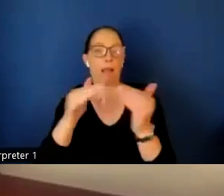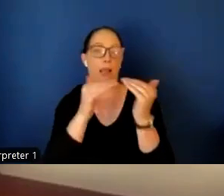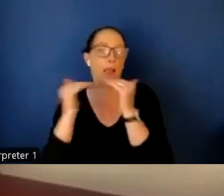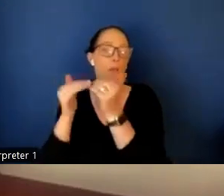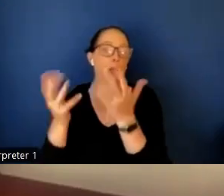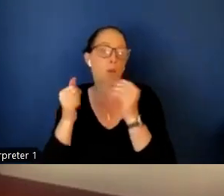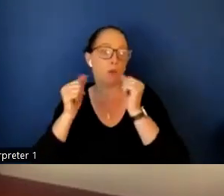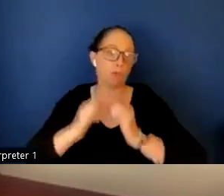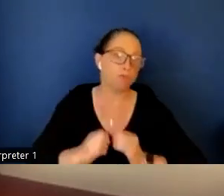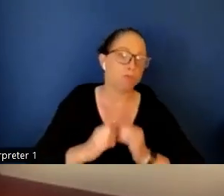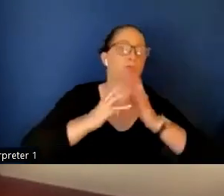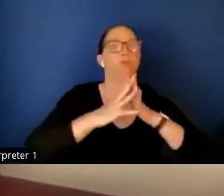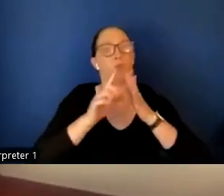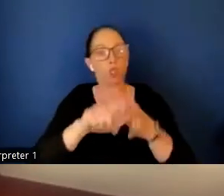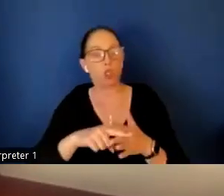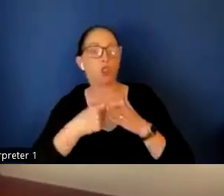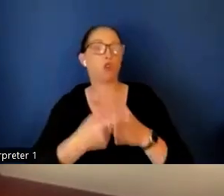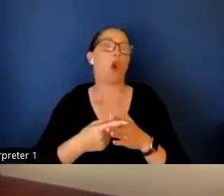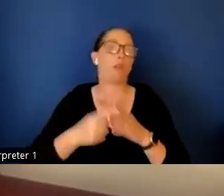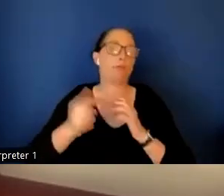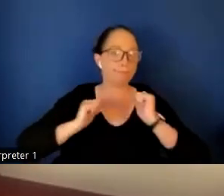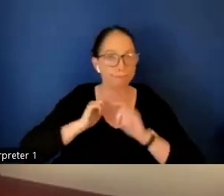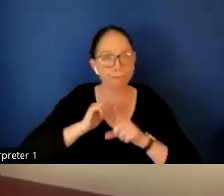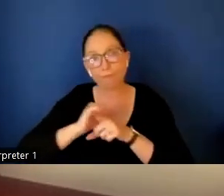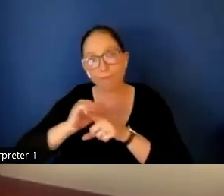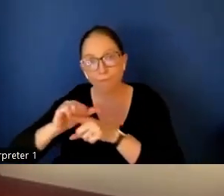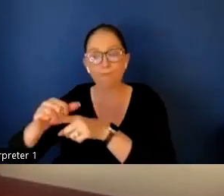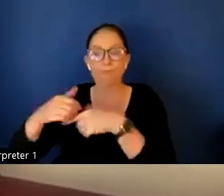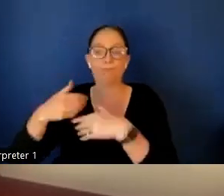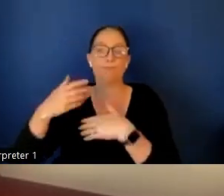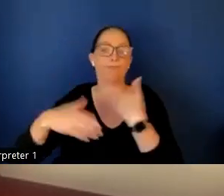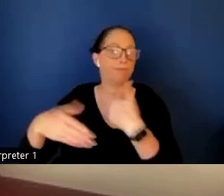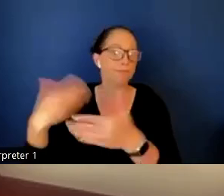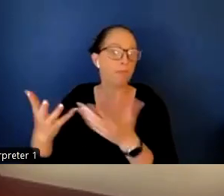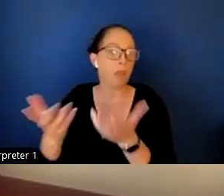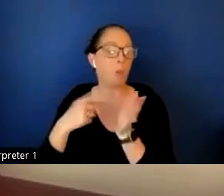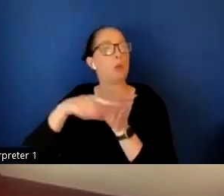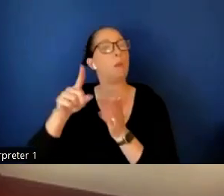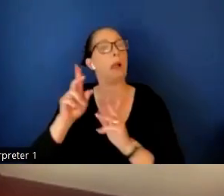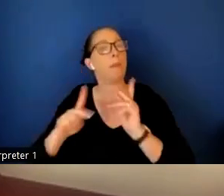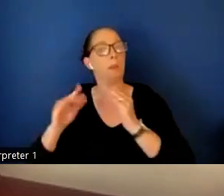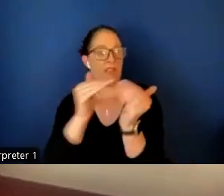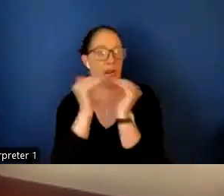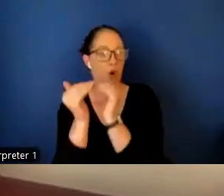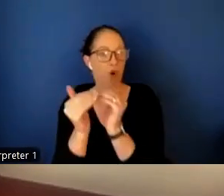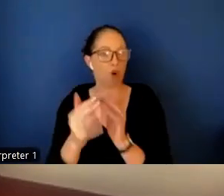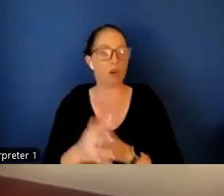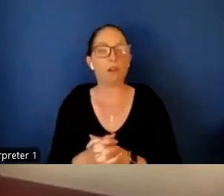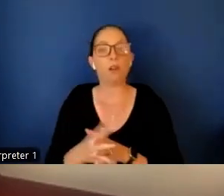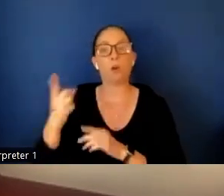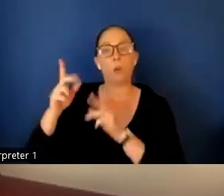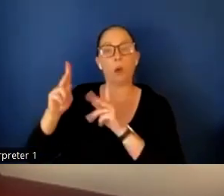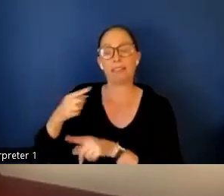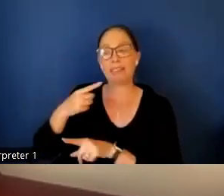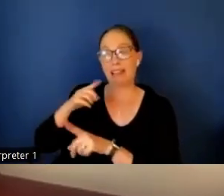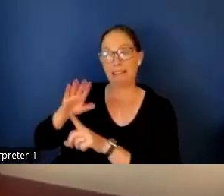to pay people fairly. And that goes back to one person said that what it would mean for him